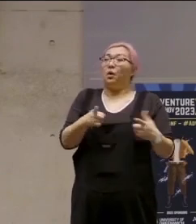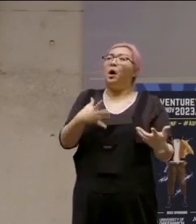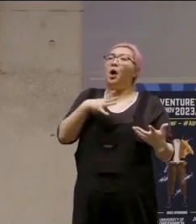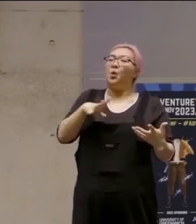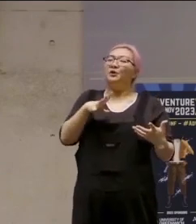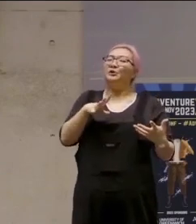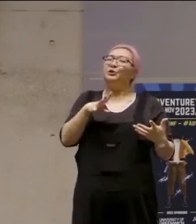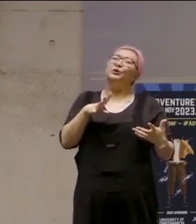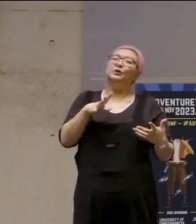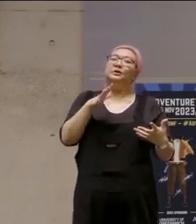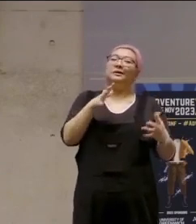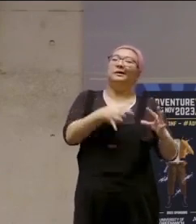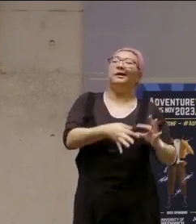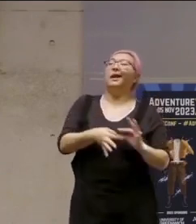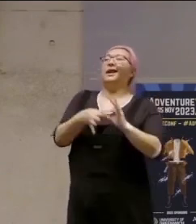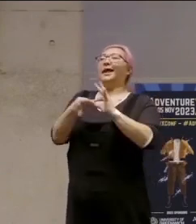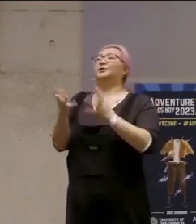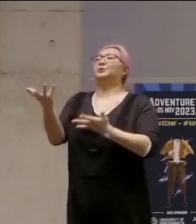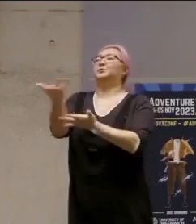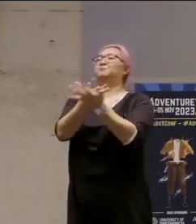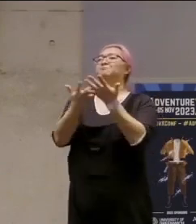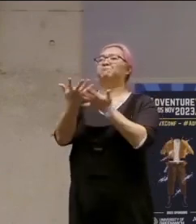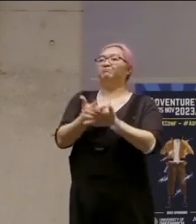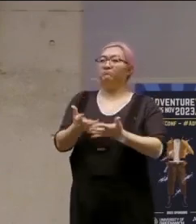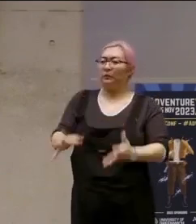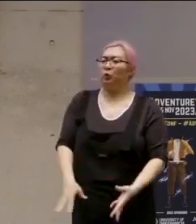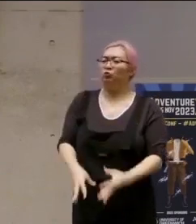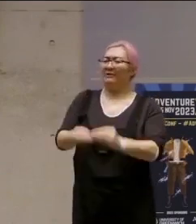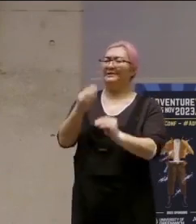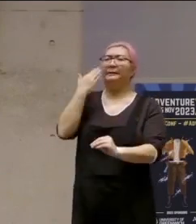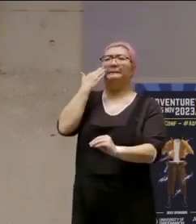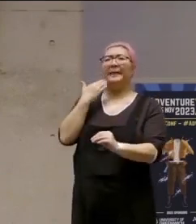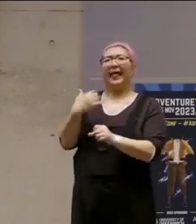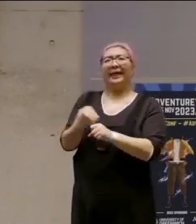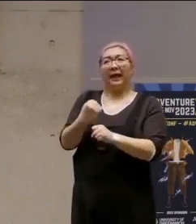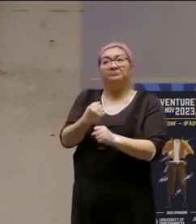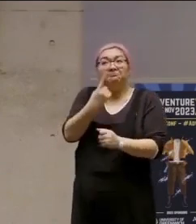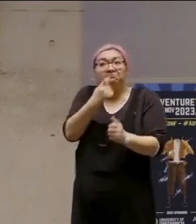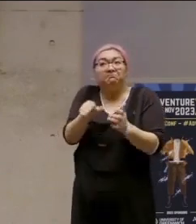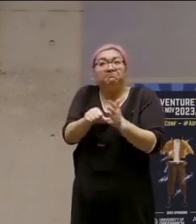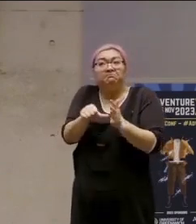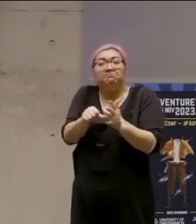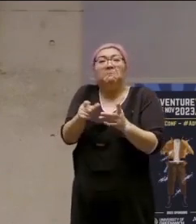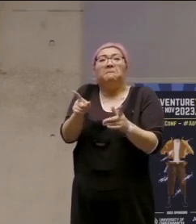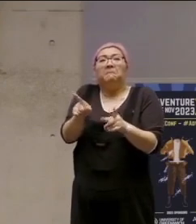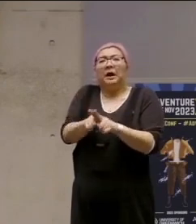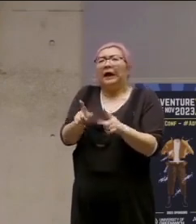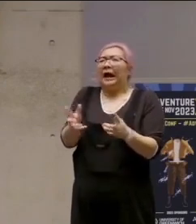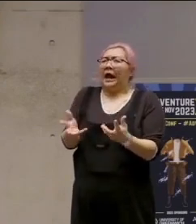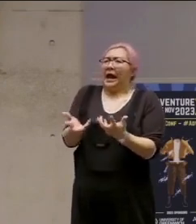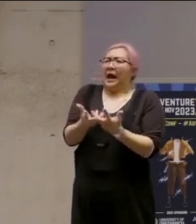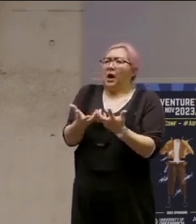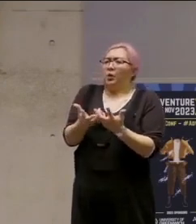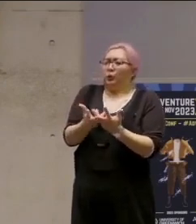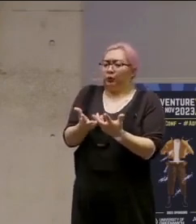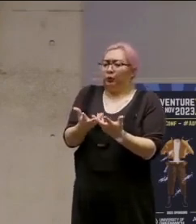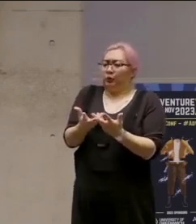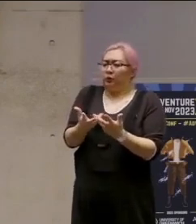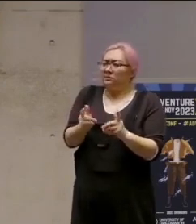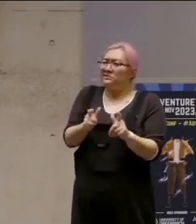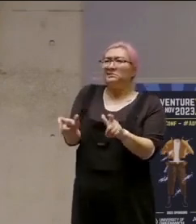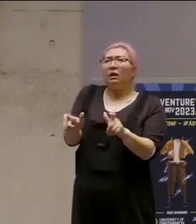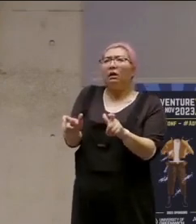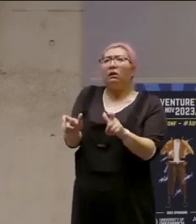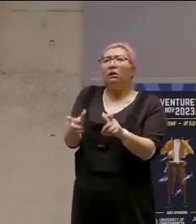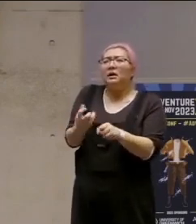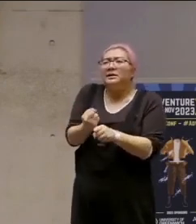discuss how creating black British games is not only difficult, but you know, how to get creative in that process, because it's a very difficult thing,